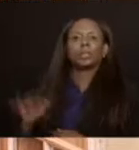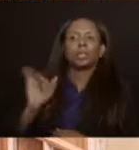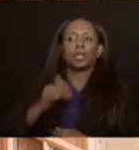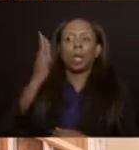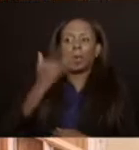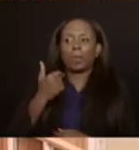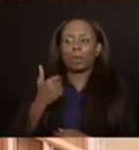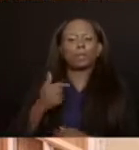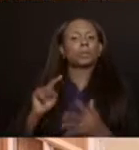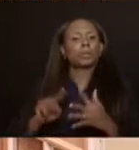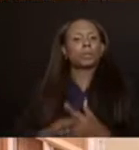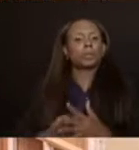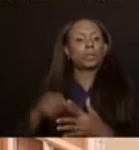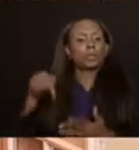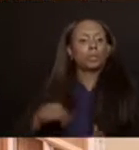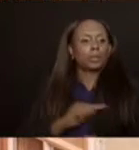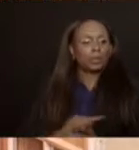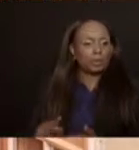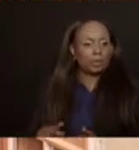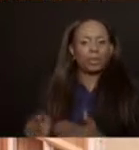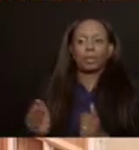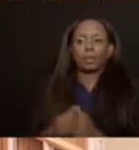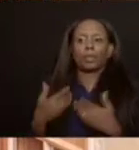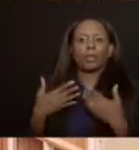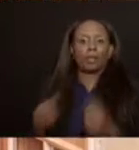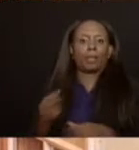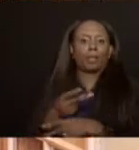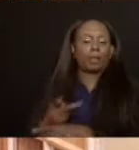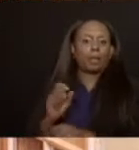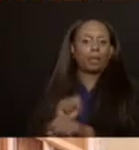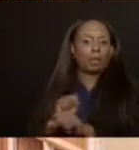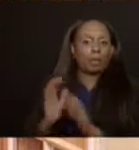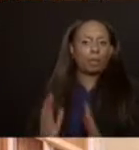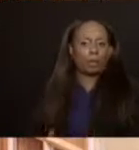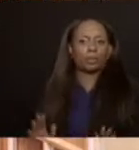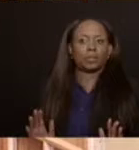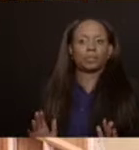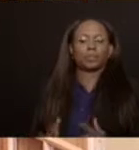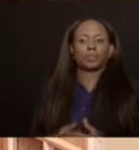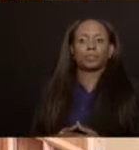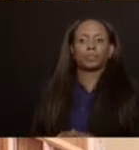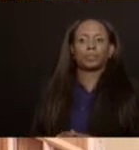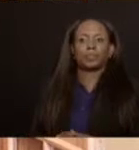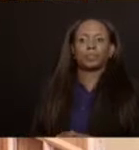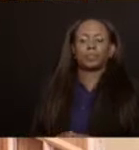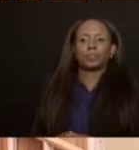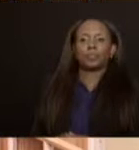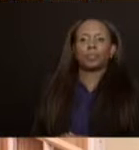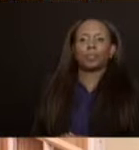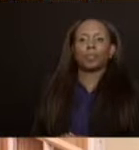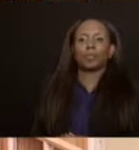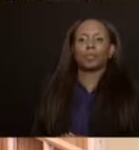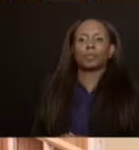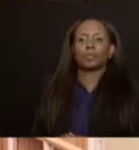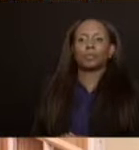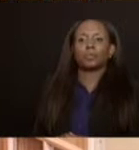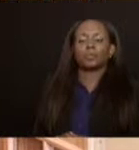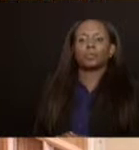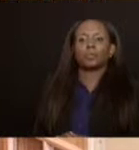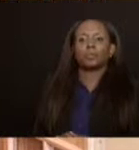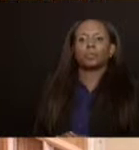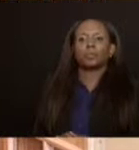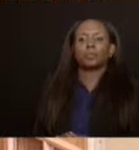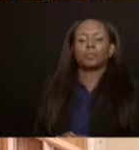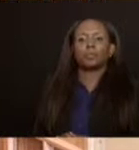we're starting this week with the healthcare workers, largely because the people who are most vulnerable are literally those